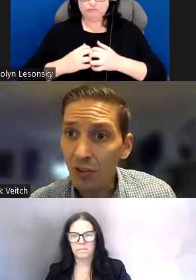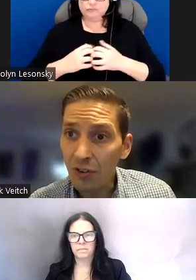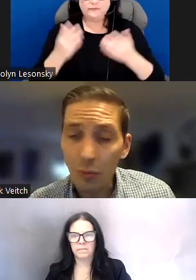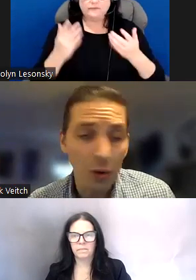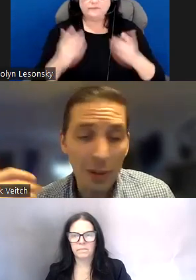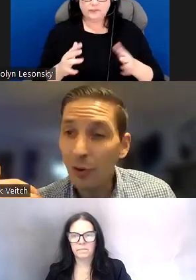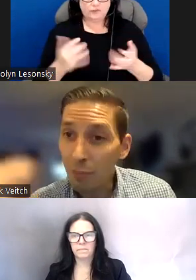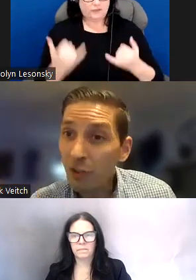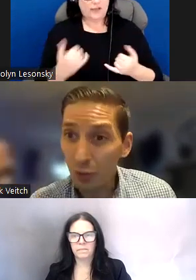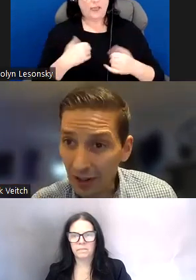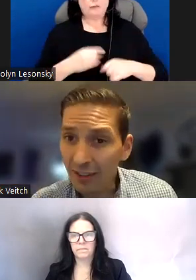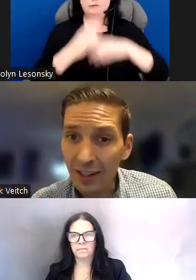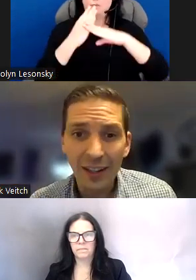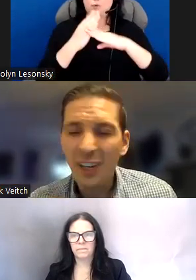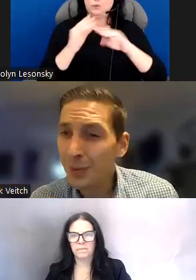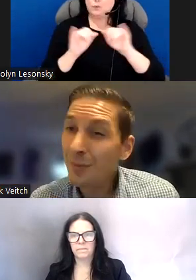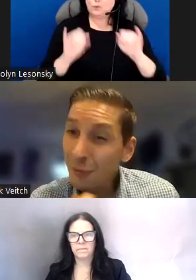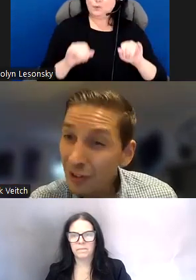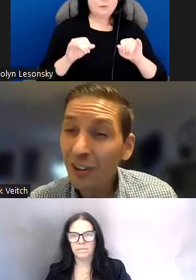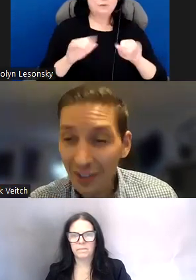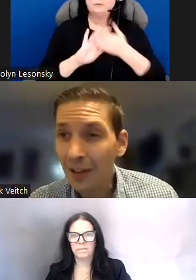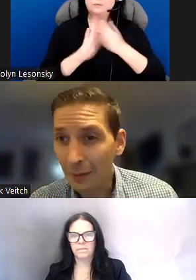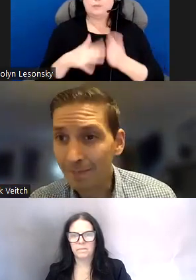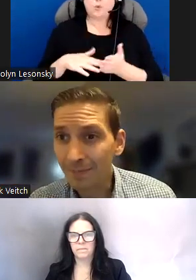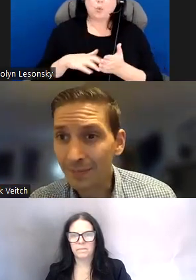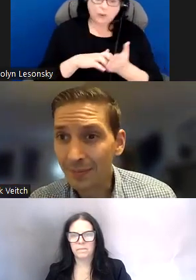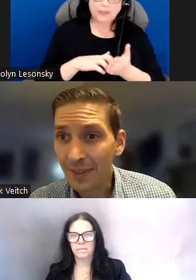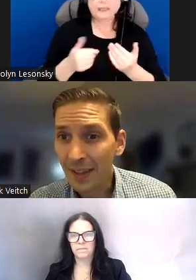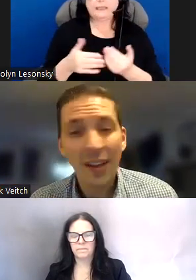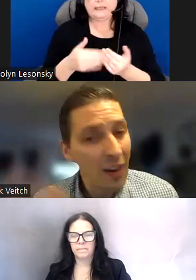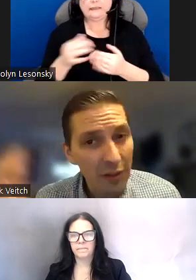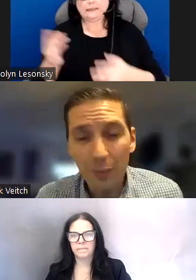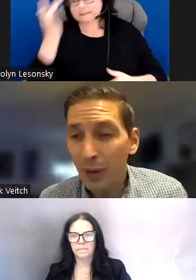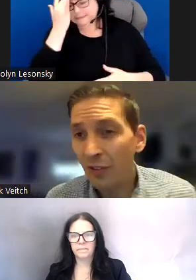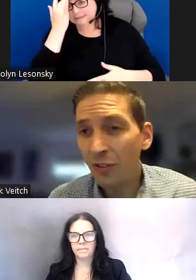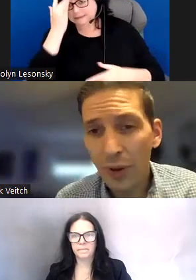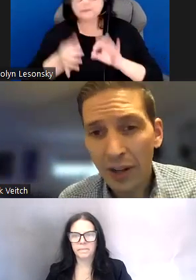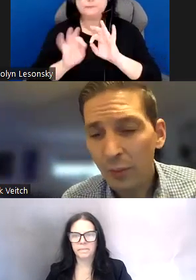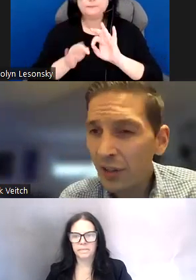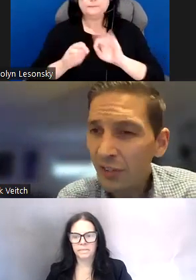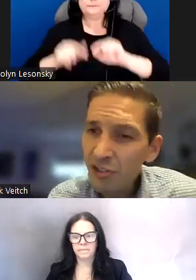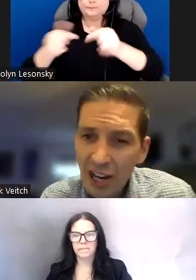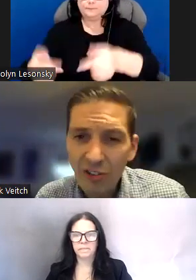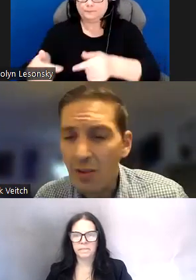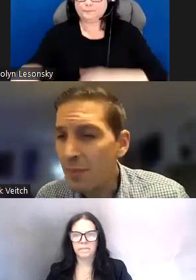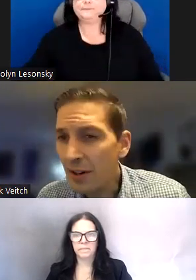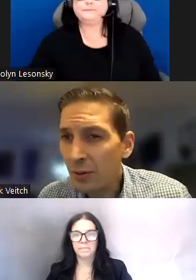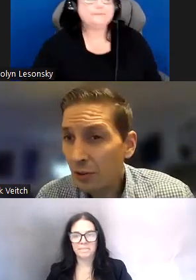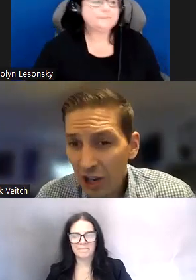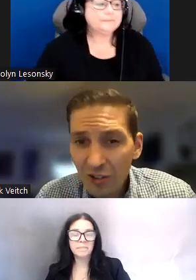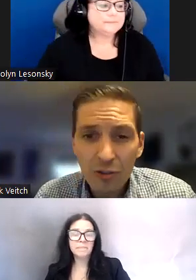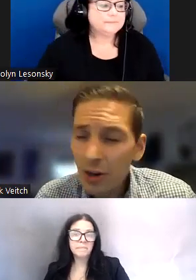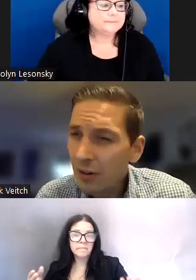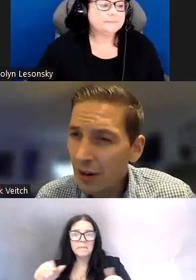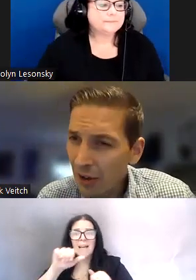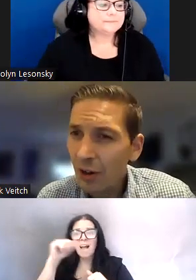compromise in immune system where people are much more likely to become physically ill. Other pieces as well, we could see changes in